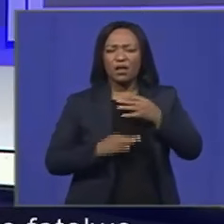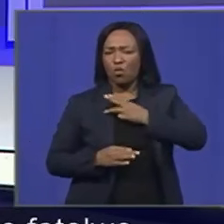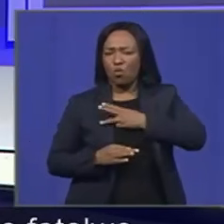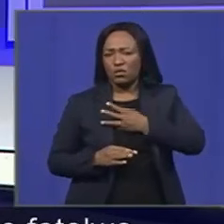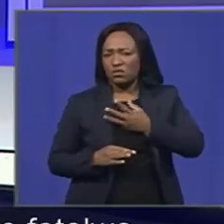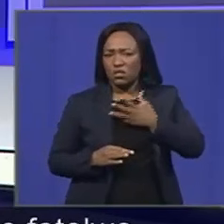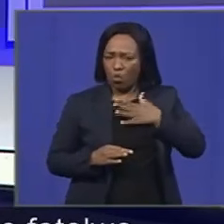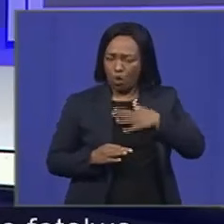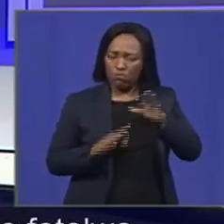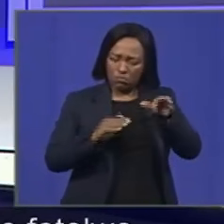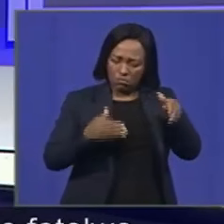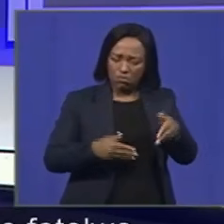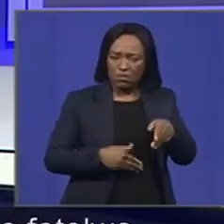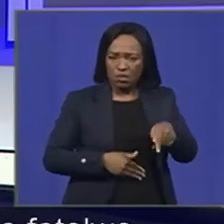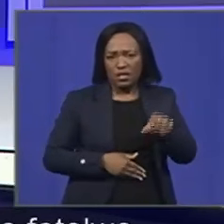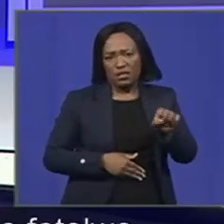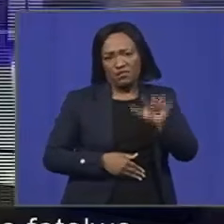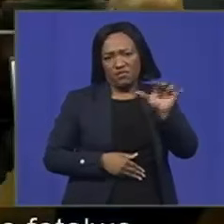mo Aforika Borwa.